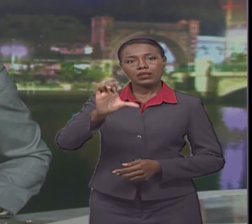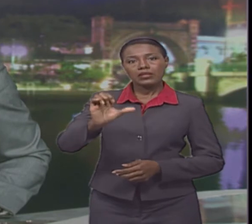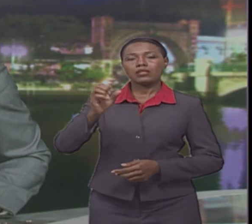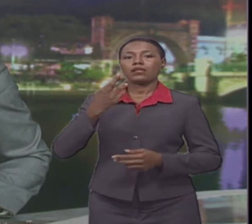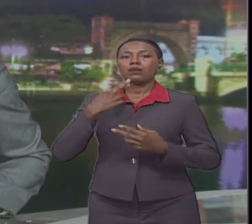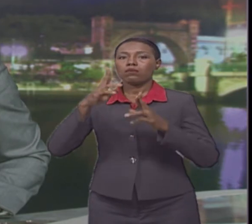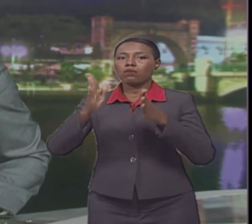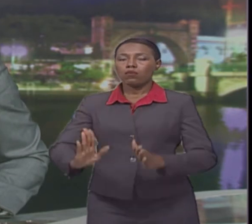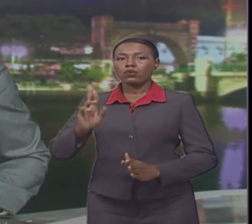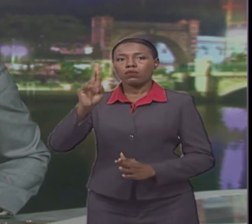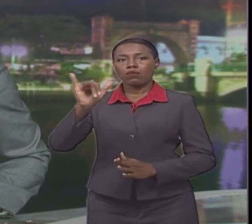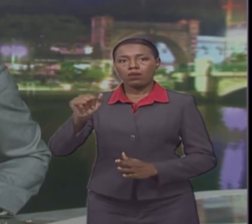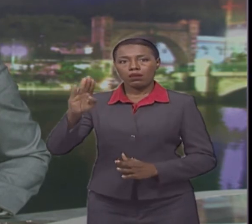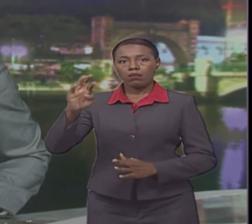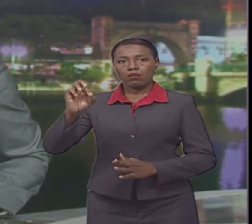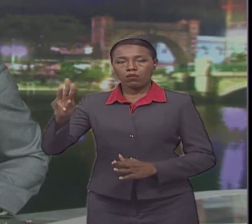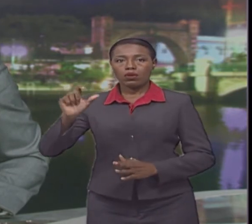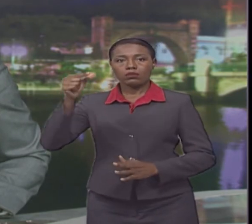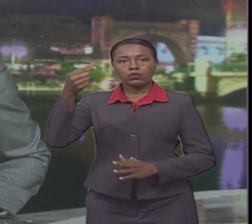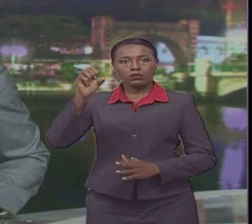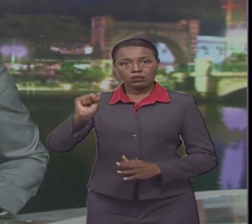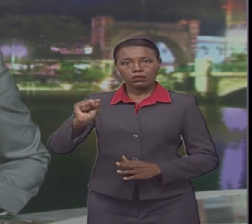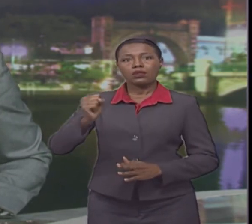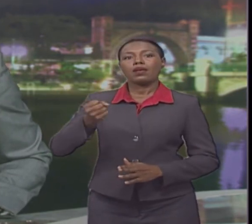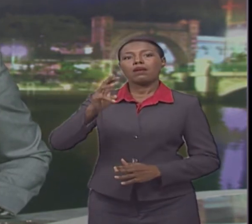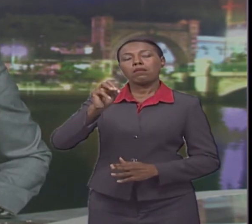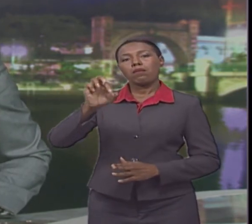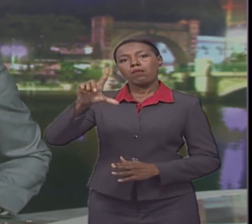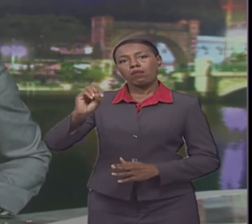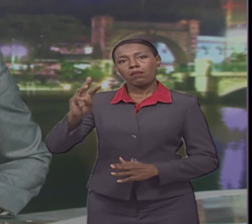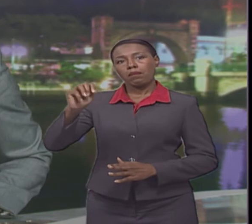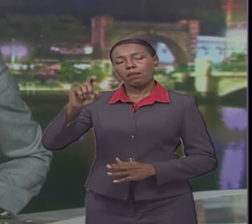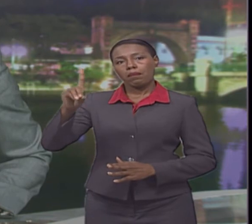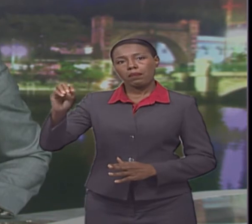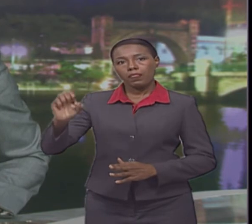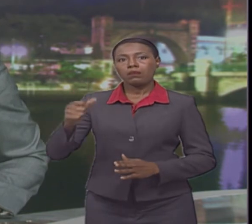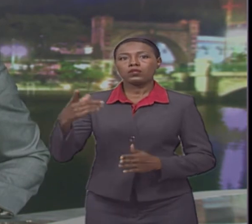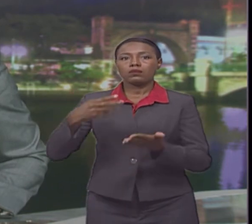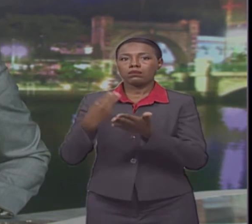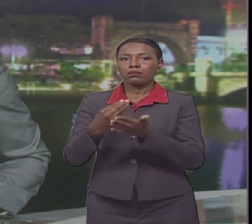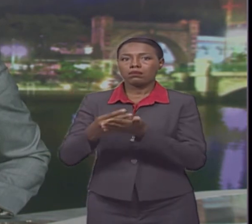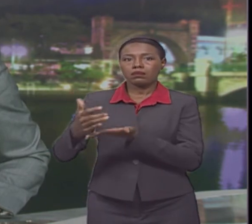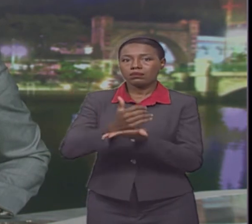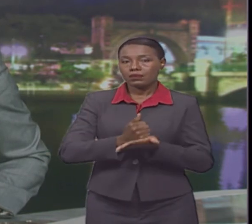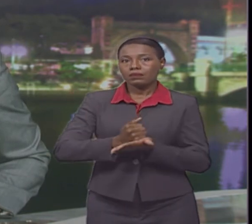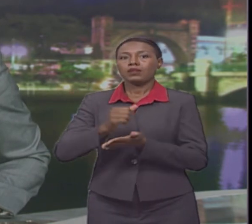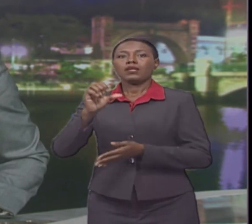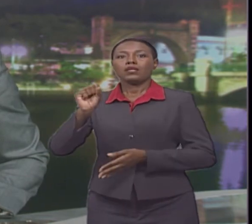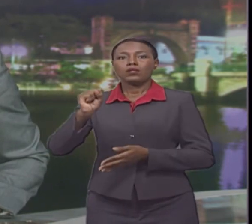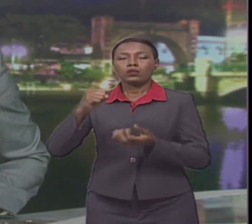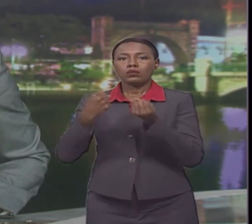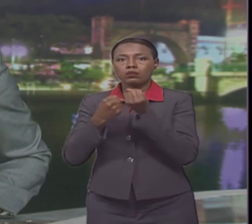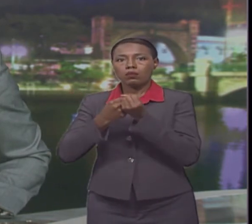reporter Ryan Broom is the General Secretary, and Marlon Madden, a senior reporter with Barbados Today, is Treasurer. CBC Sports reporter Anne-Marie Burke is the Public